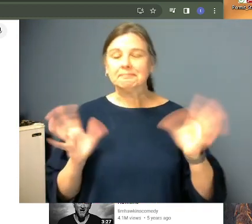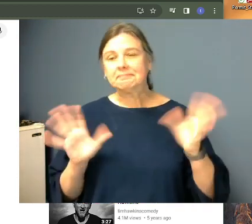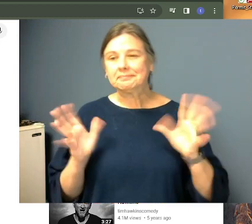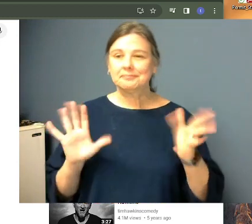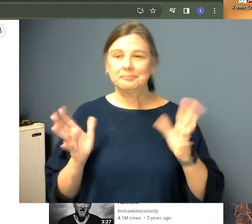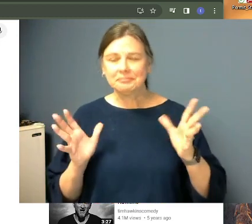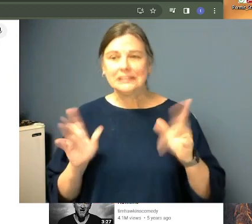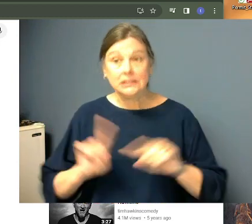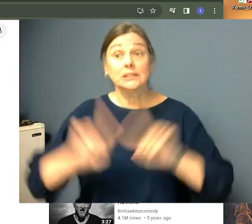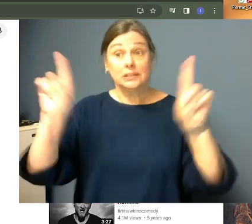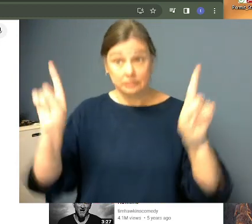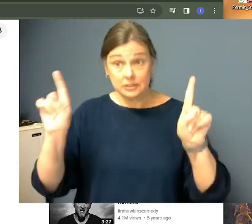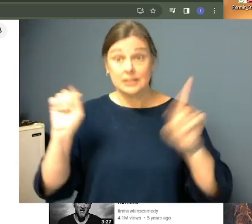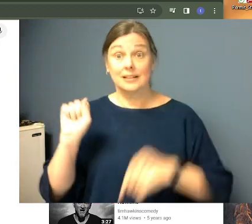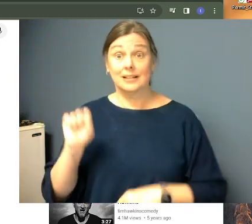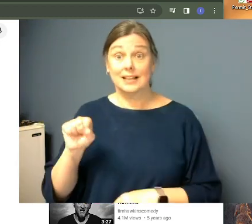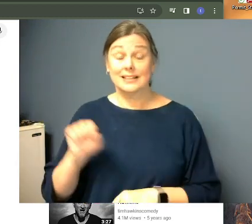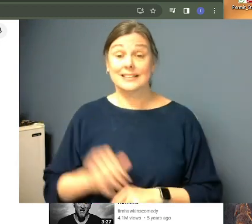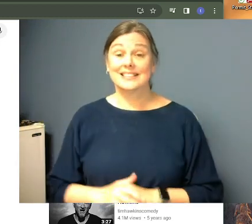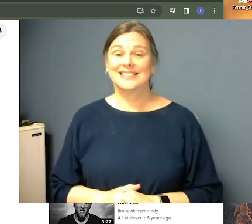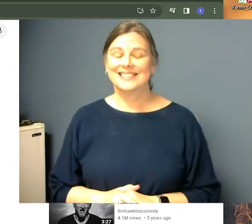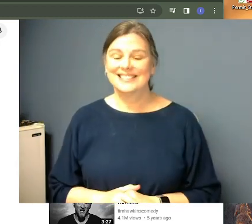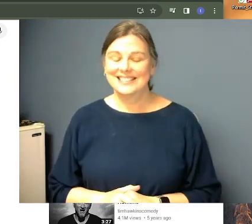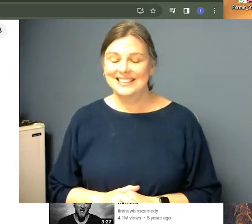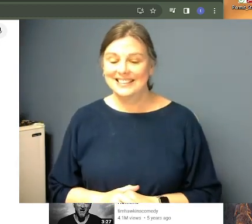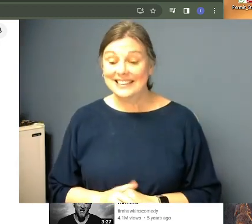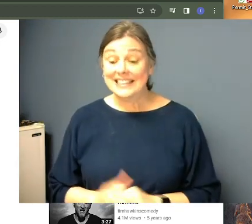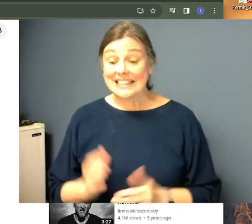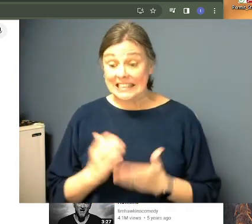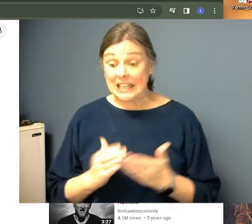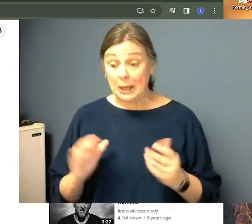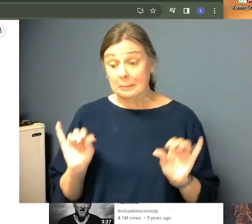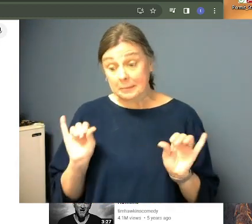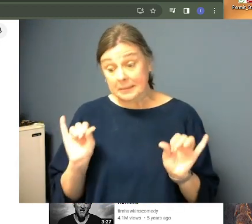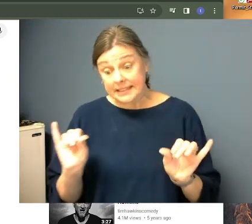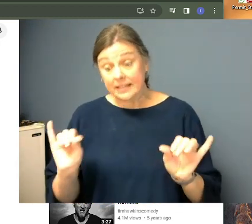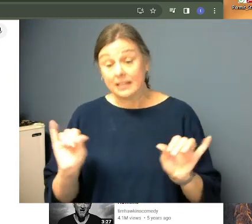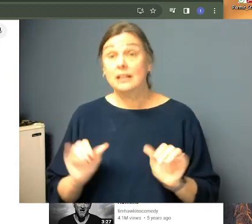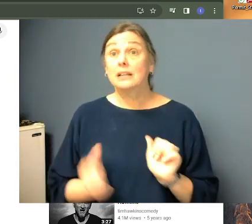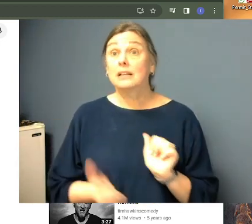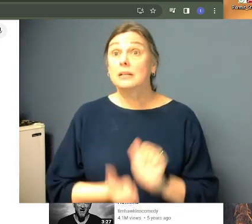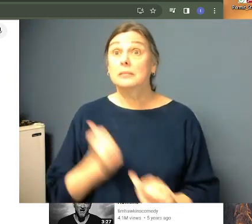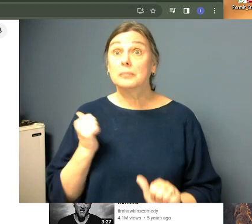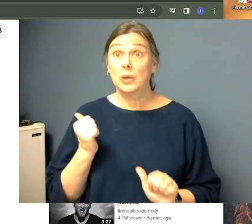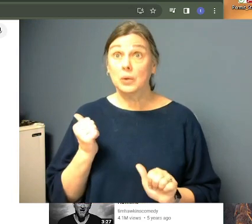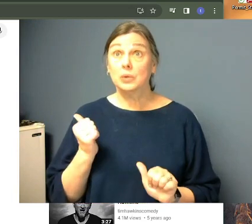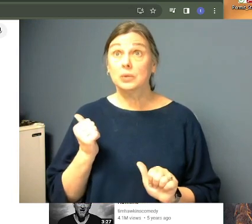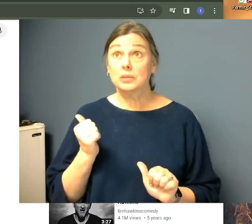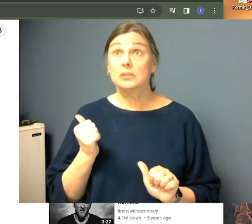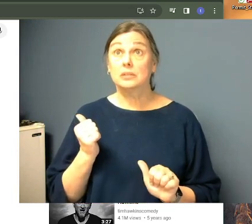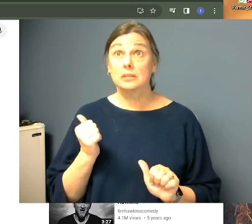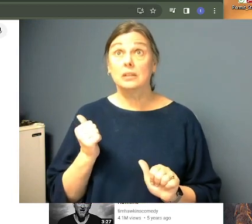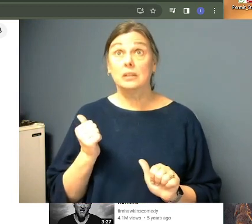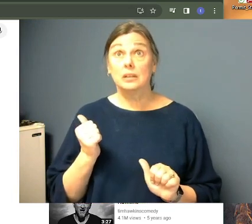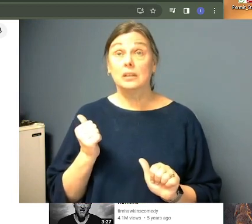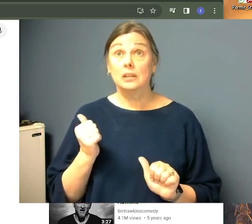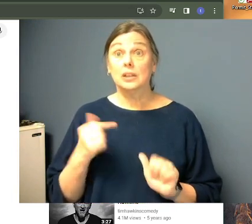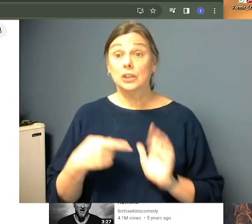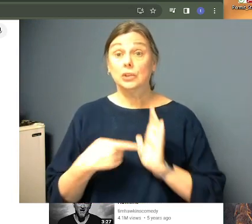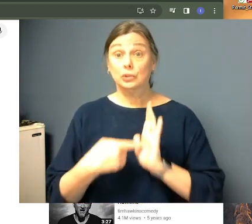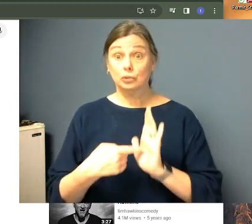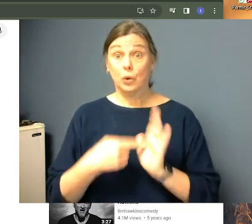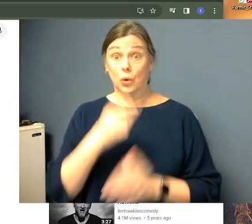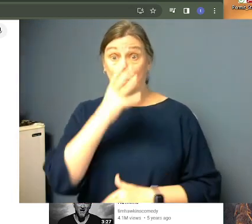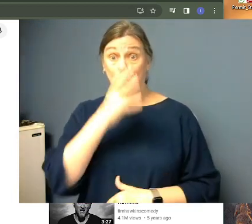of the same things, but it's mostly seeing women in ways